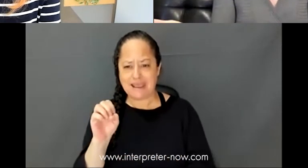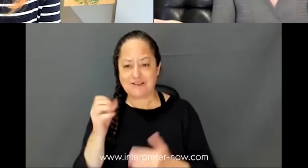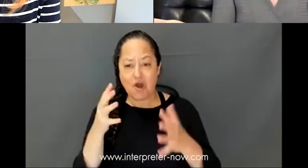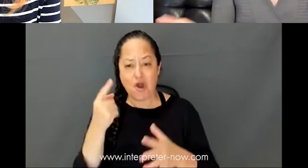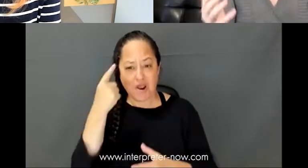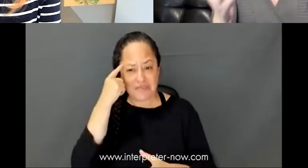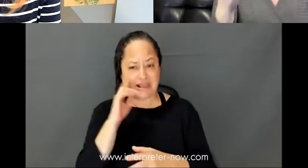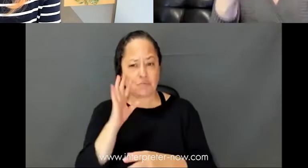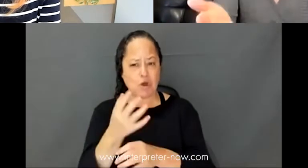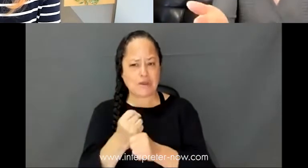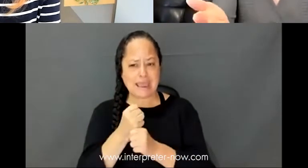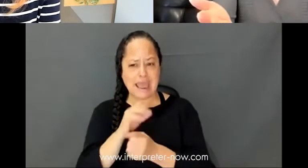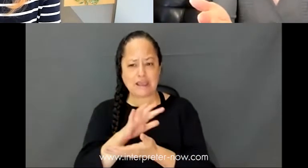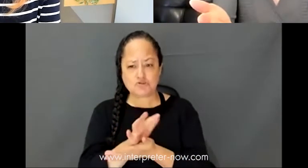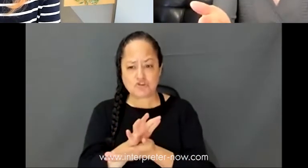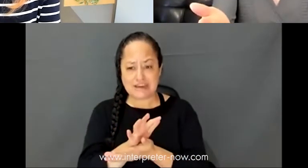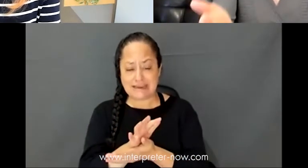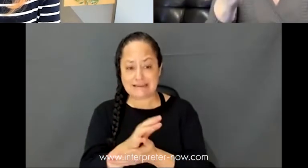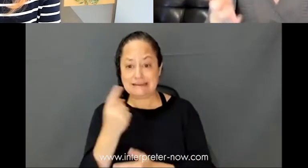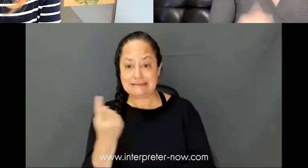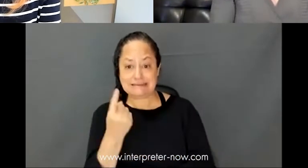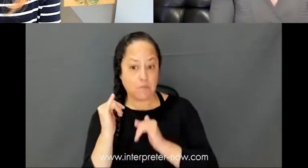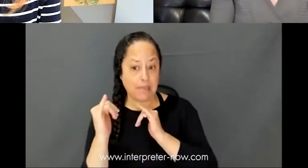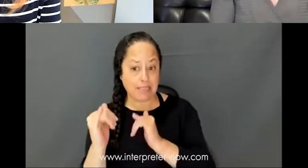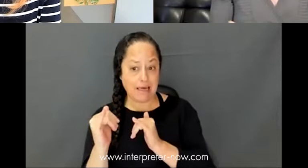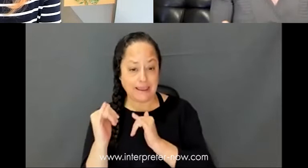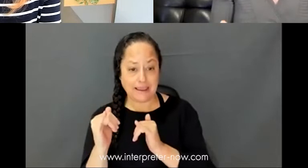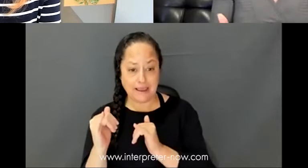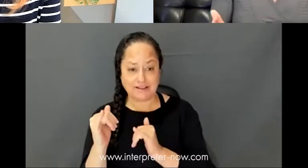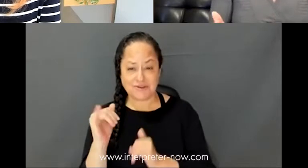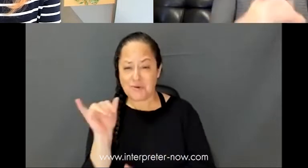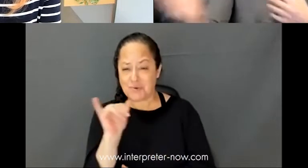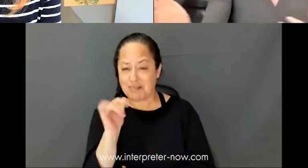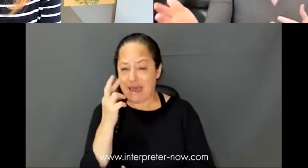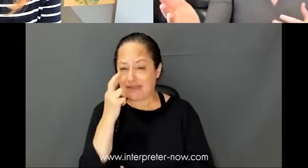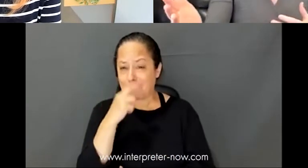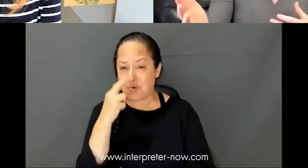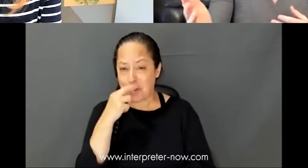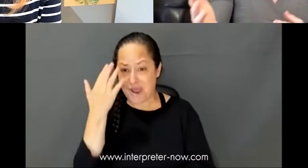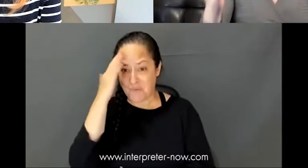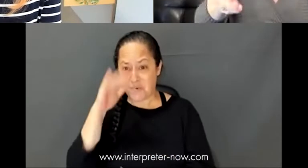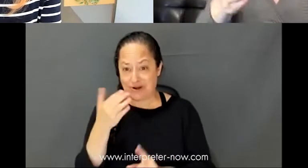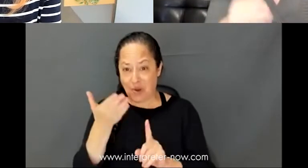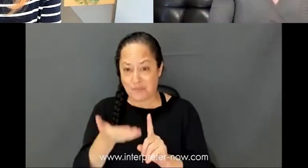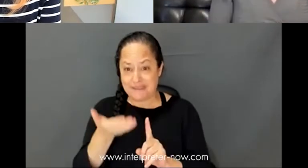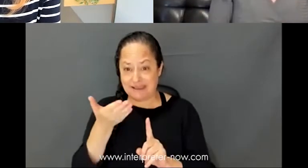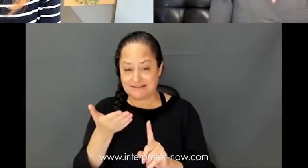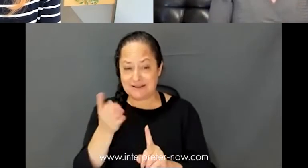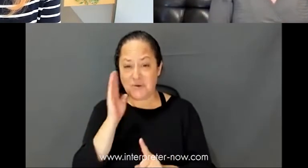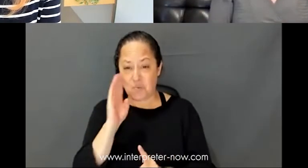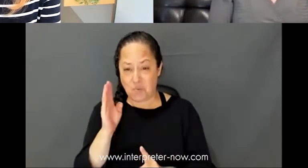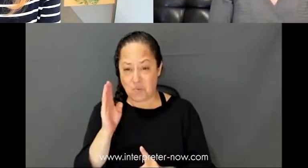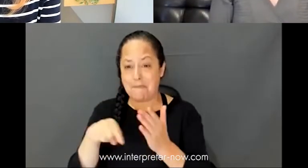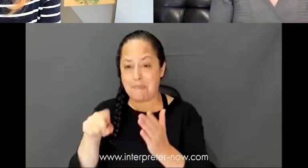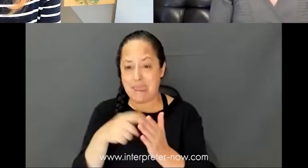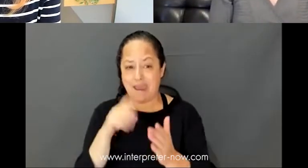cheese. So when we see someone who's like us, we're like that rat. We know this maze. This is going to pay off. I'm